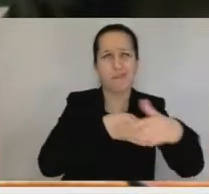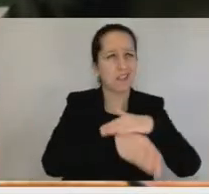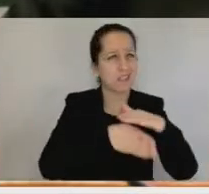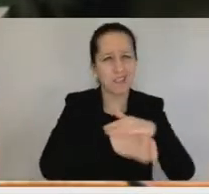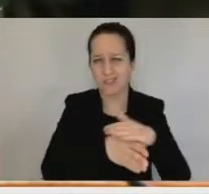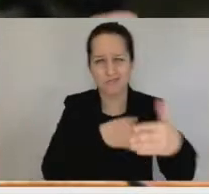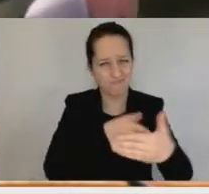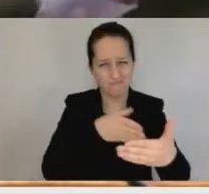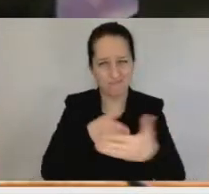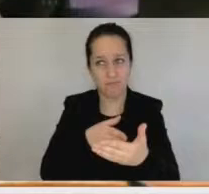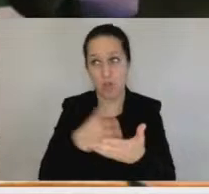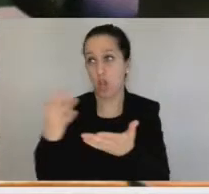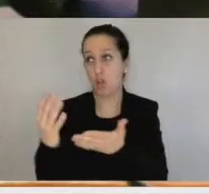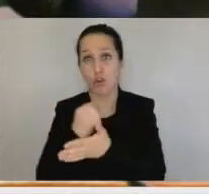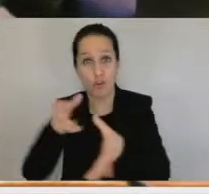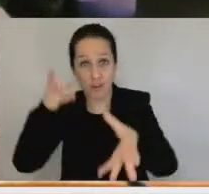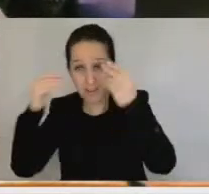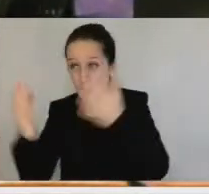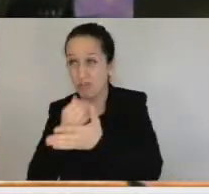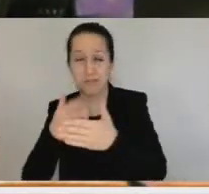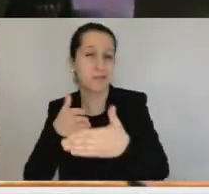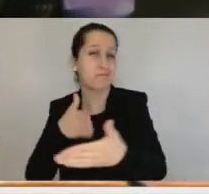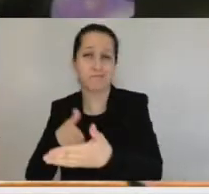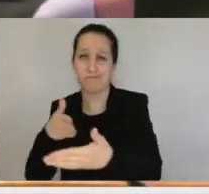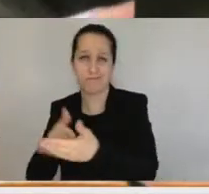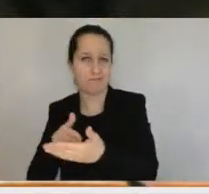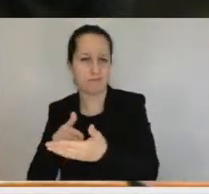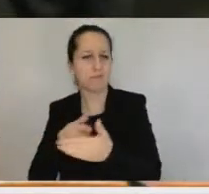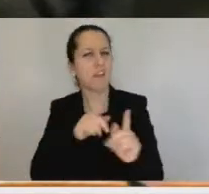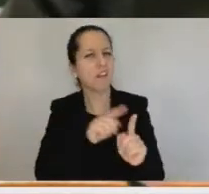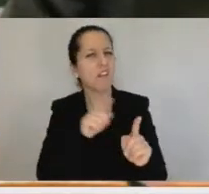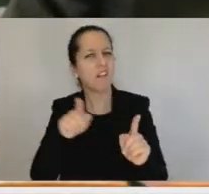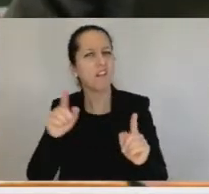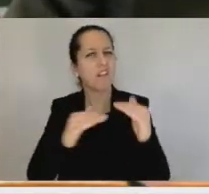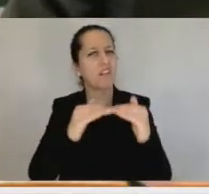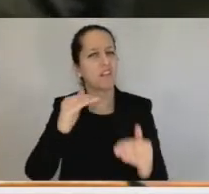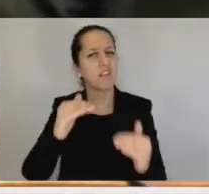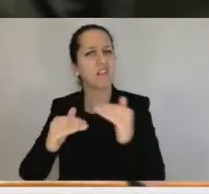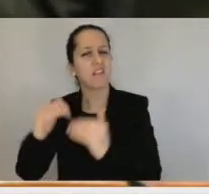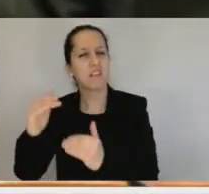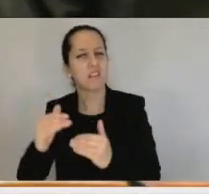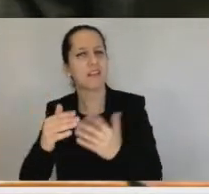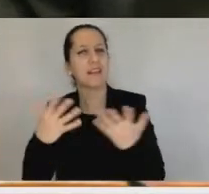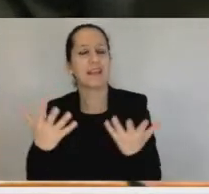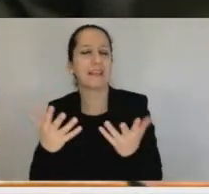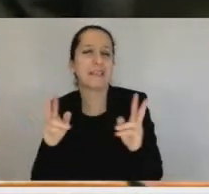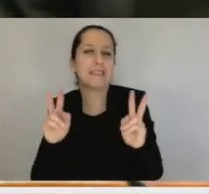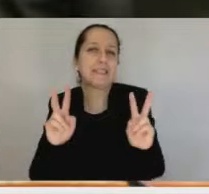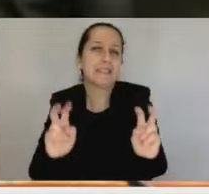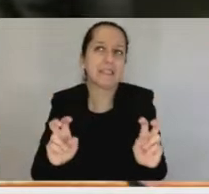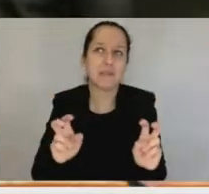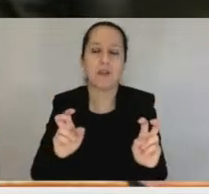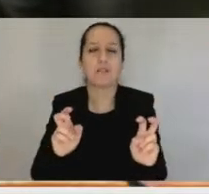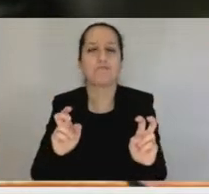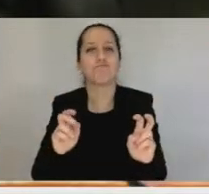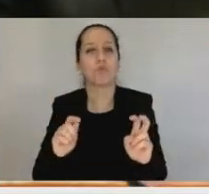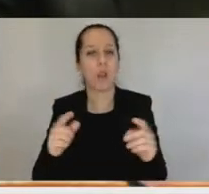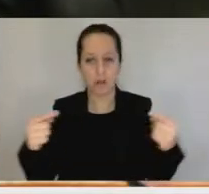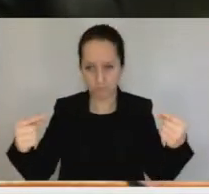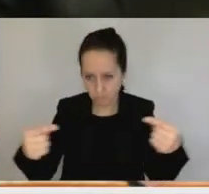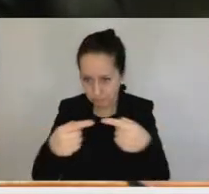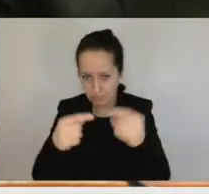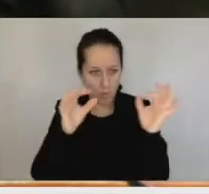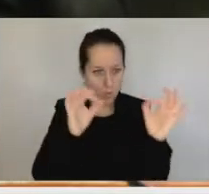and outcome inequality and opportunities, what could we do to measure pregnancy and